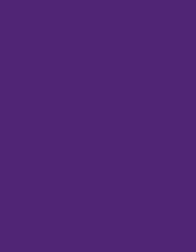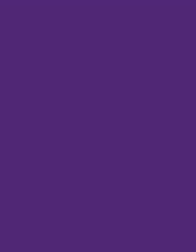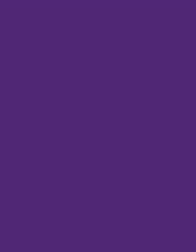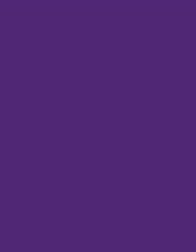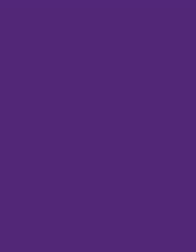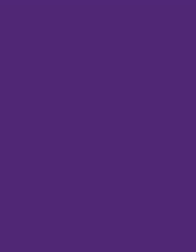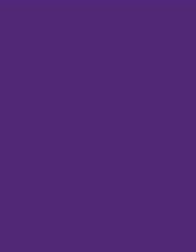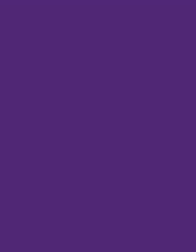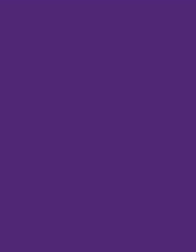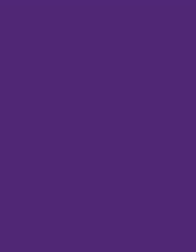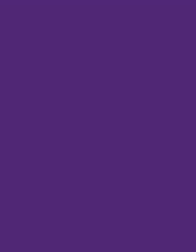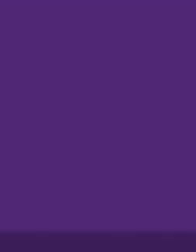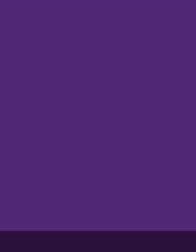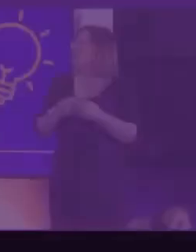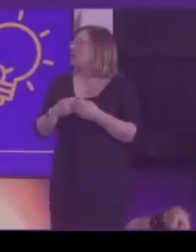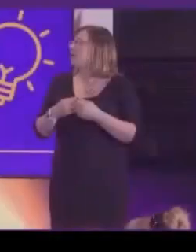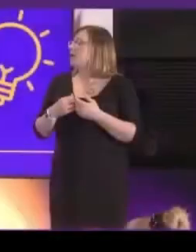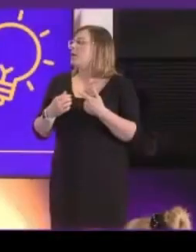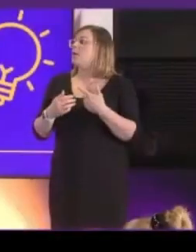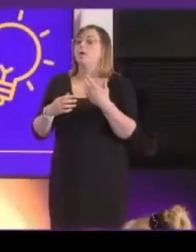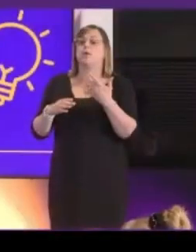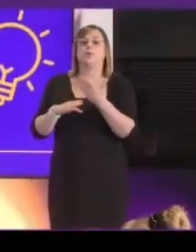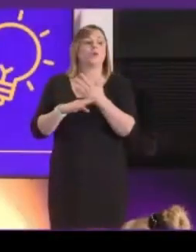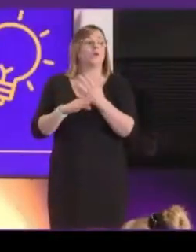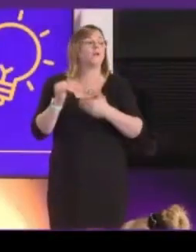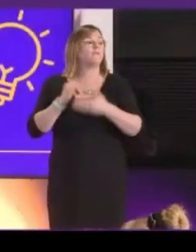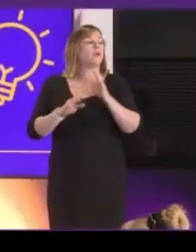Definitely. So, on to our final panel.